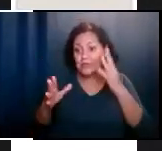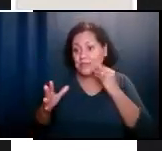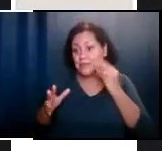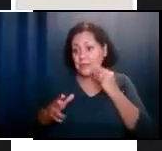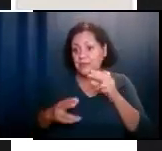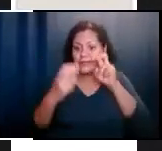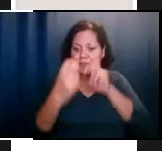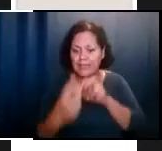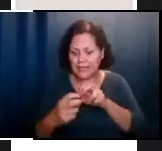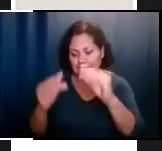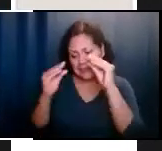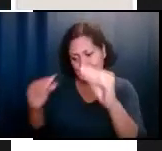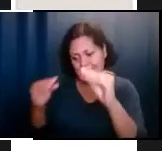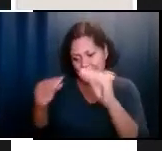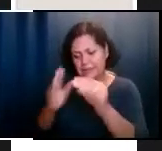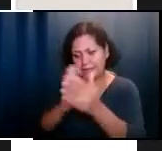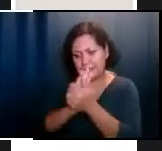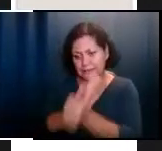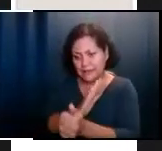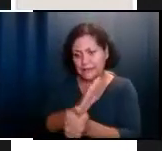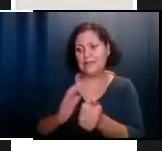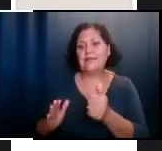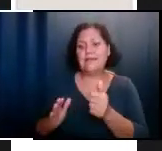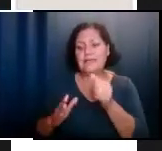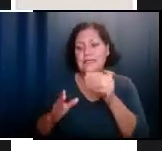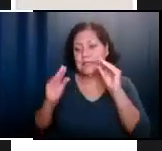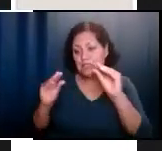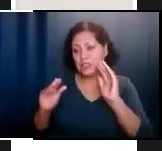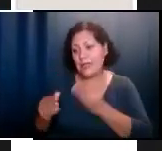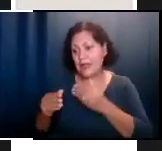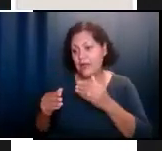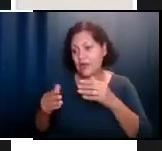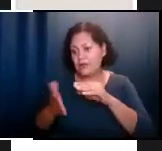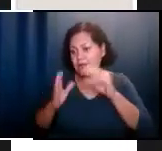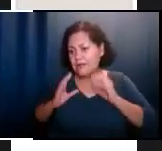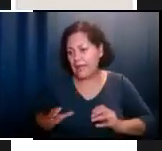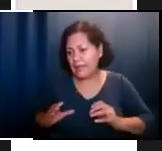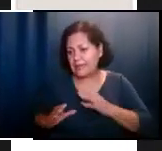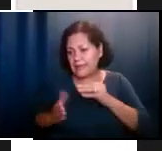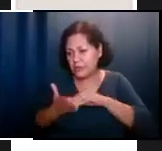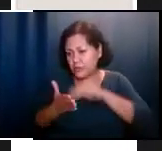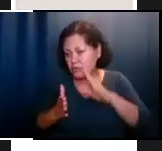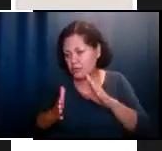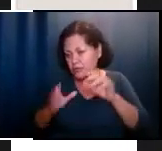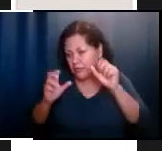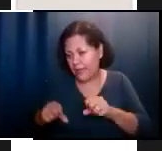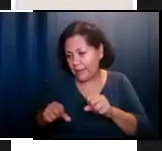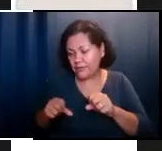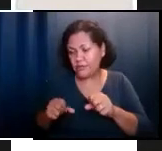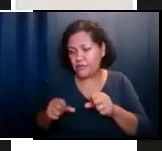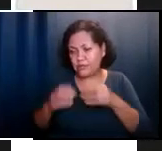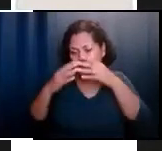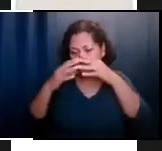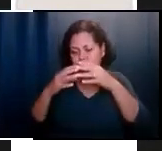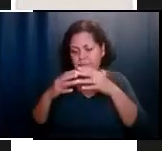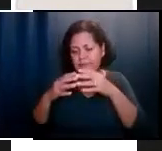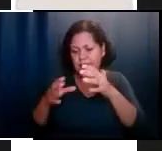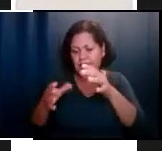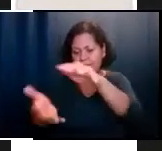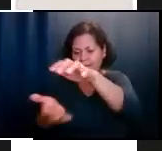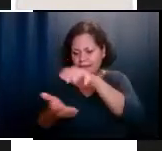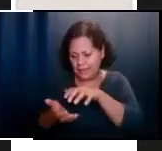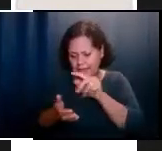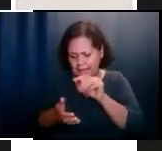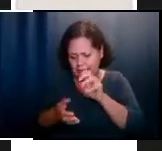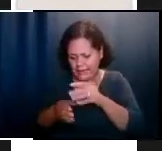teaching skills, teaching our students, our clients, to be able to break down a task. What does